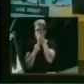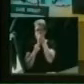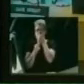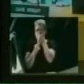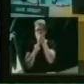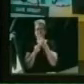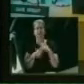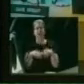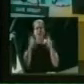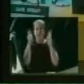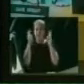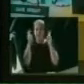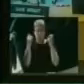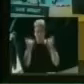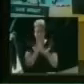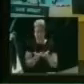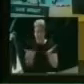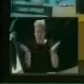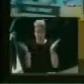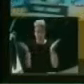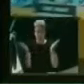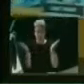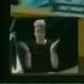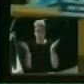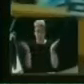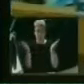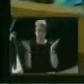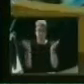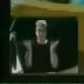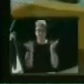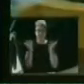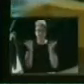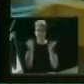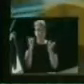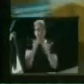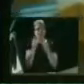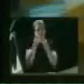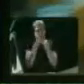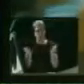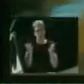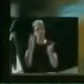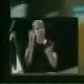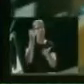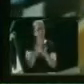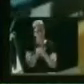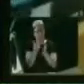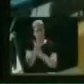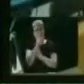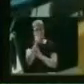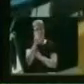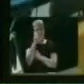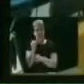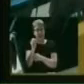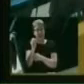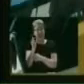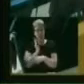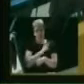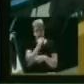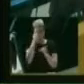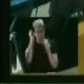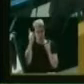Well, the issue before the board right now is a resolution that has been approved by the Knox County Board of